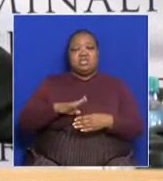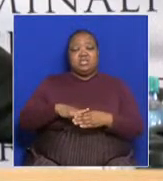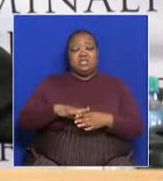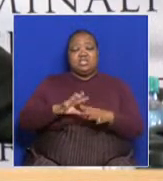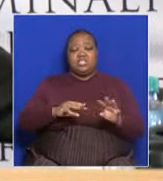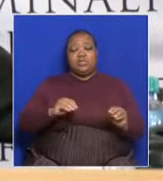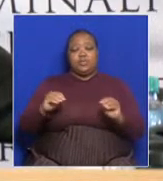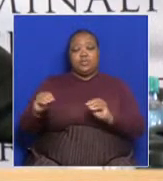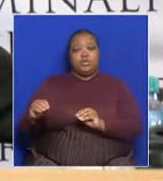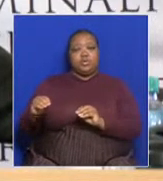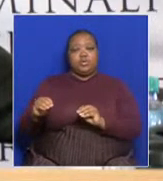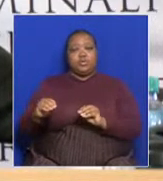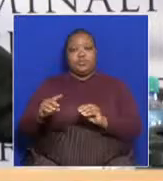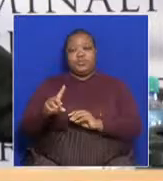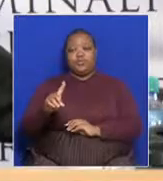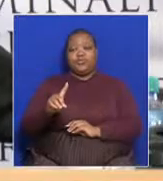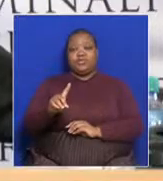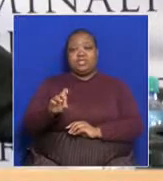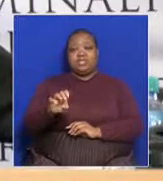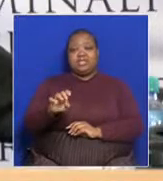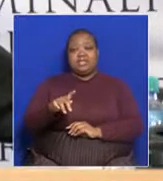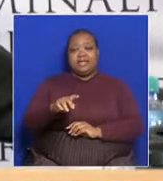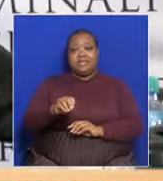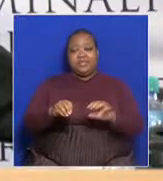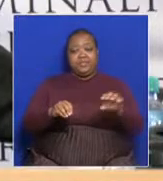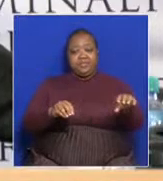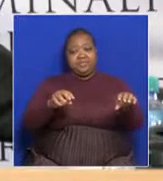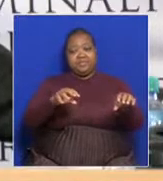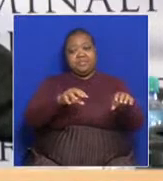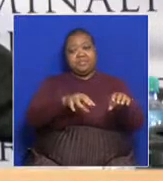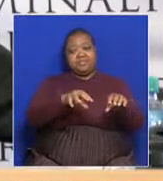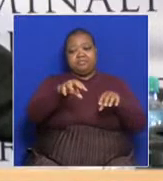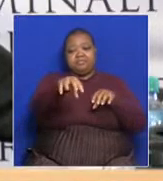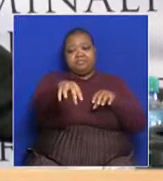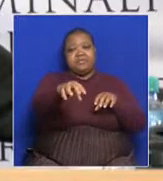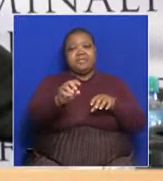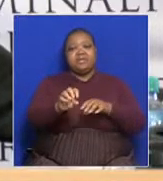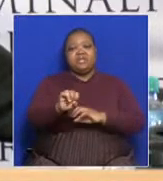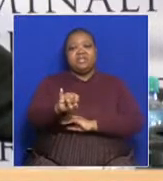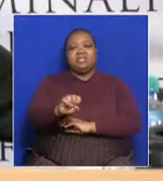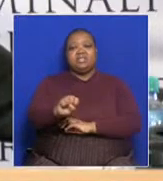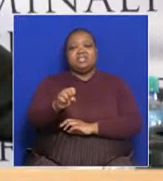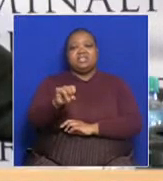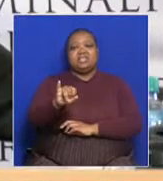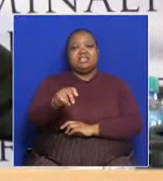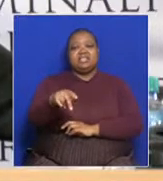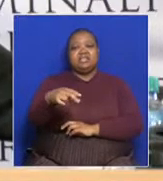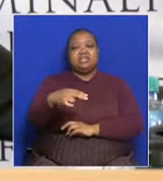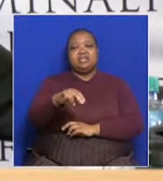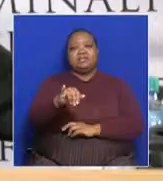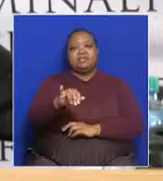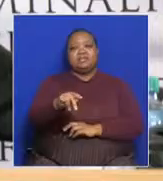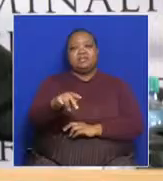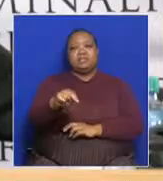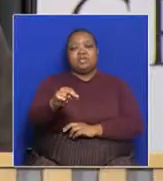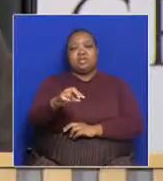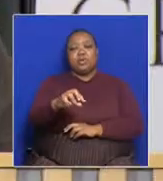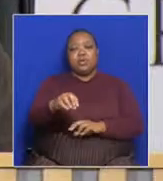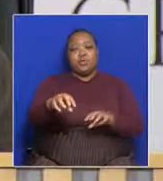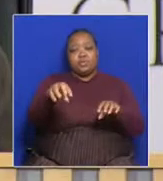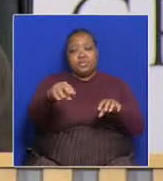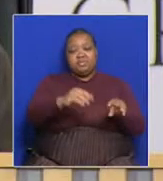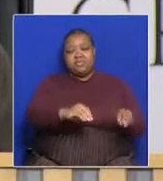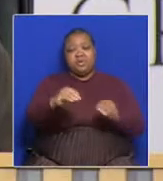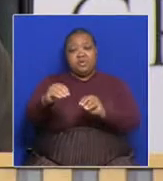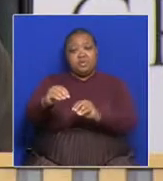depot to Isipingo. And the chair said all the reasons you had set out are not in your statement. You recall that?